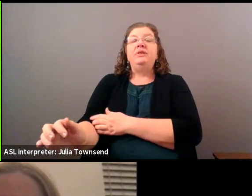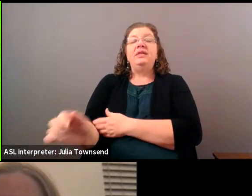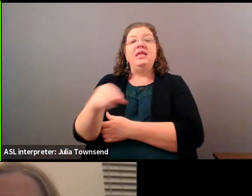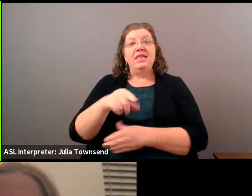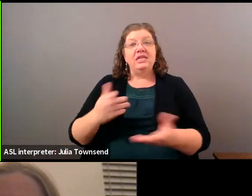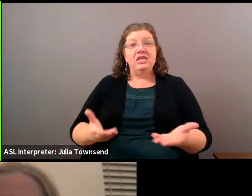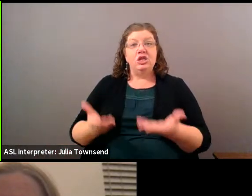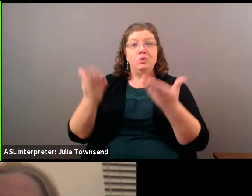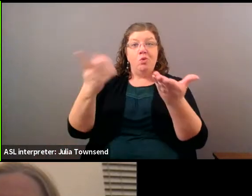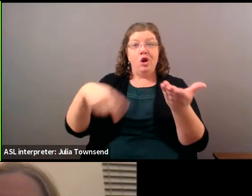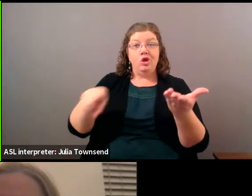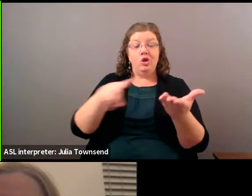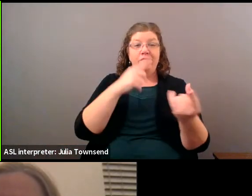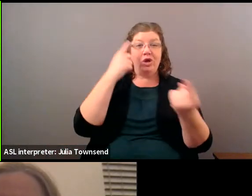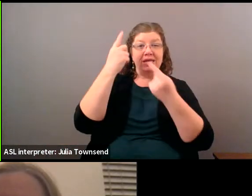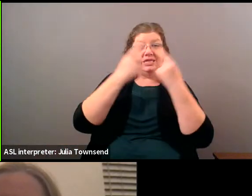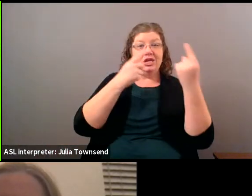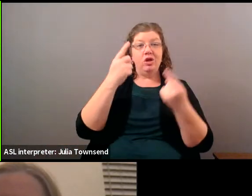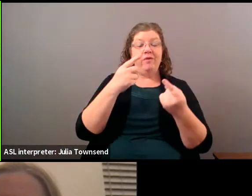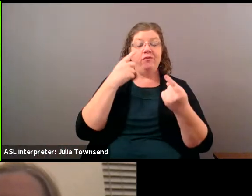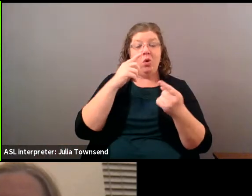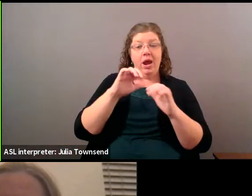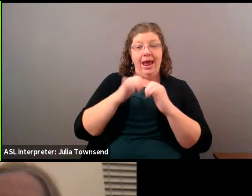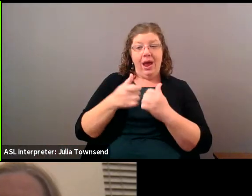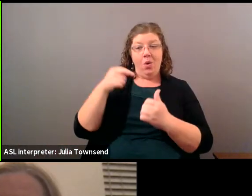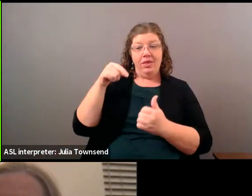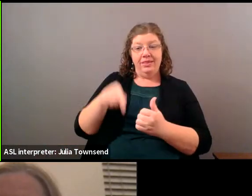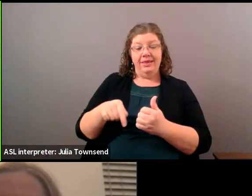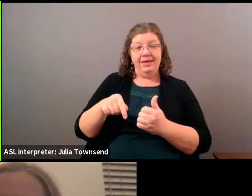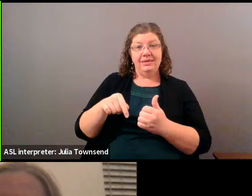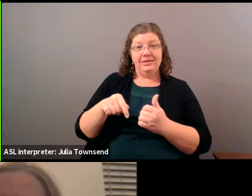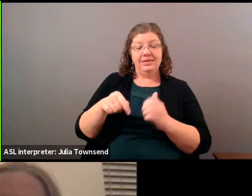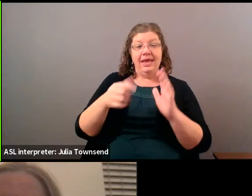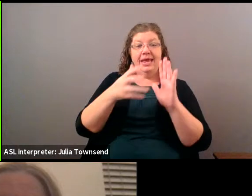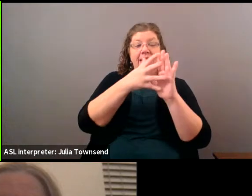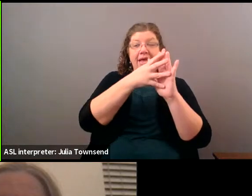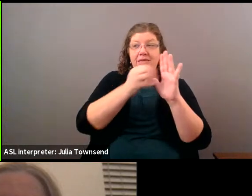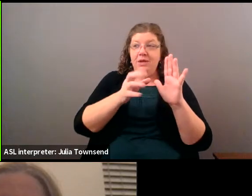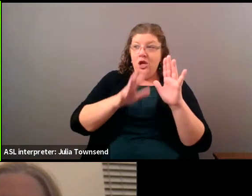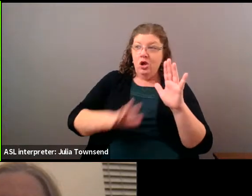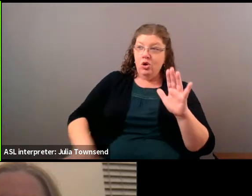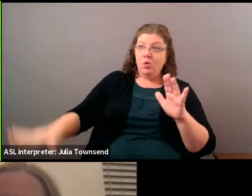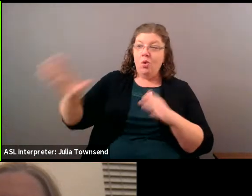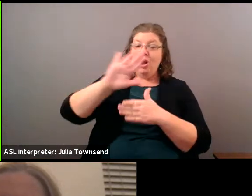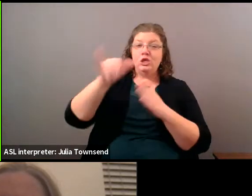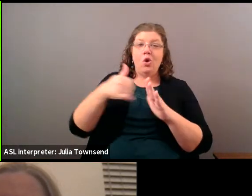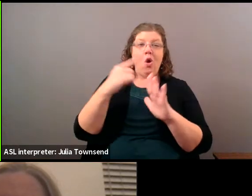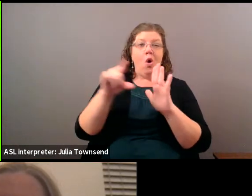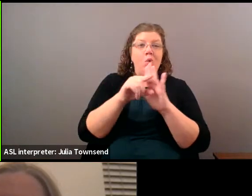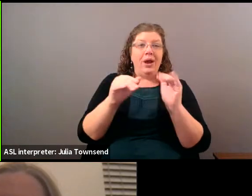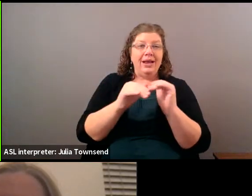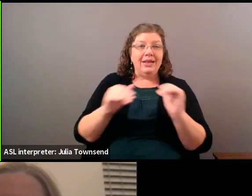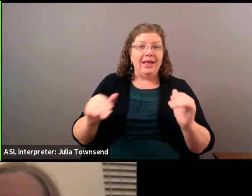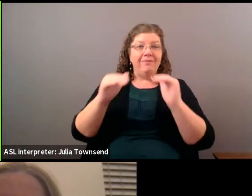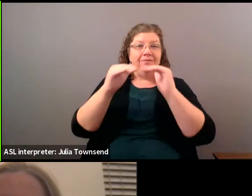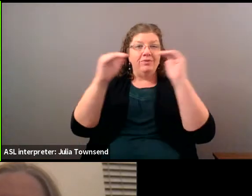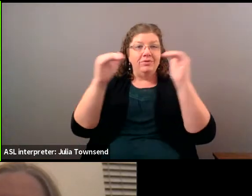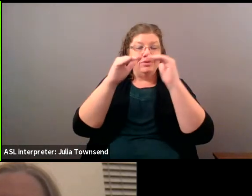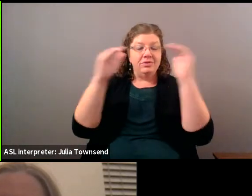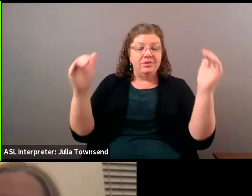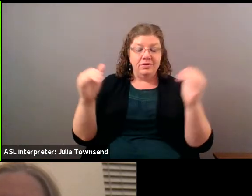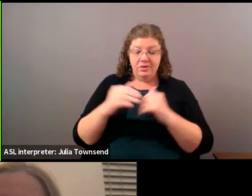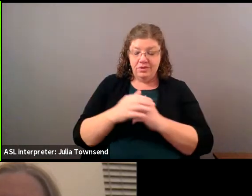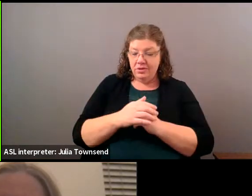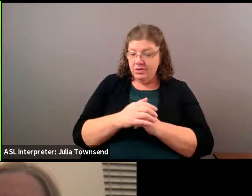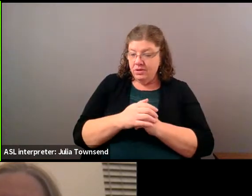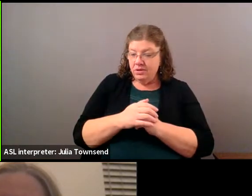you with consideration for how this is mirrored across all grade levels with FOSS-ELD